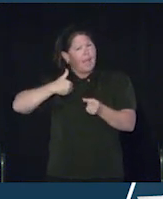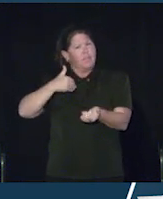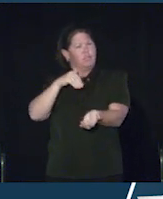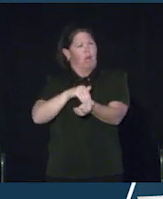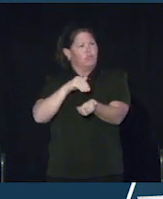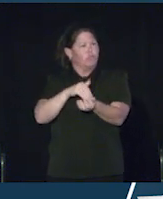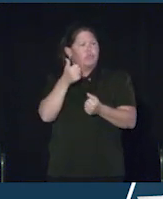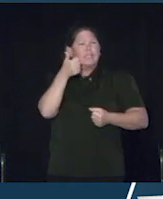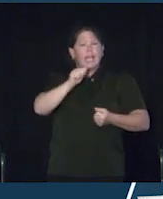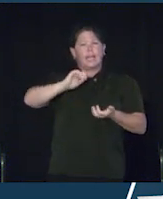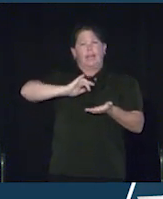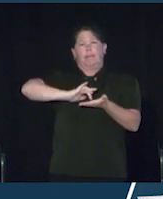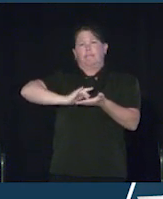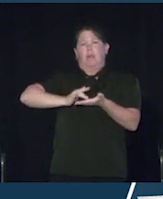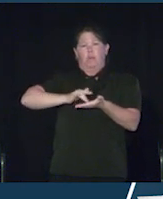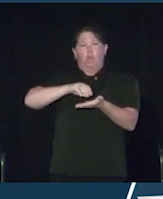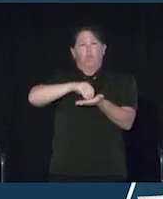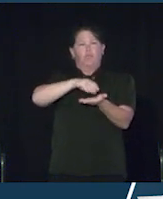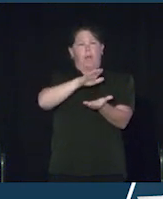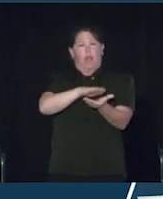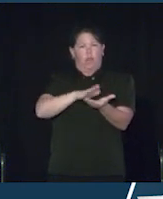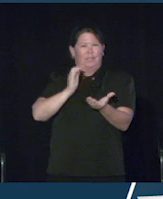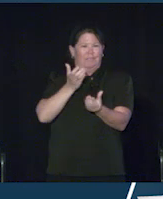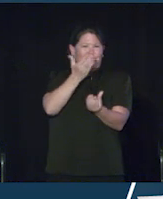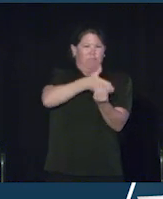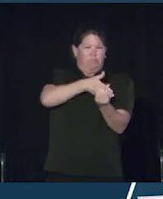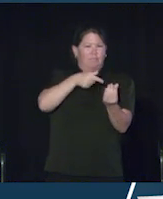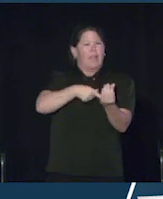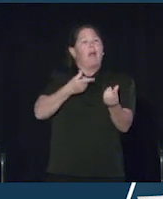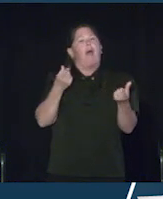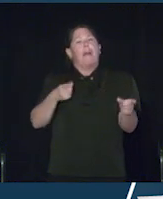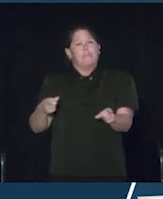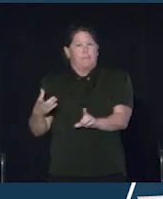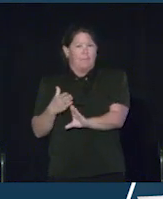medical records that the diagnosis occurred prior to the age of 18.